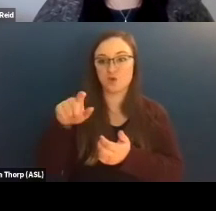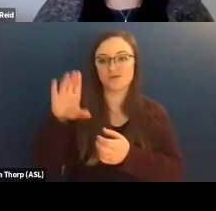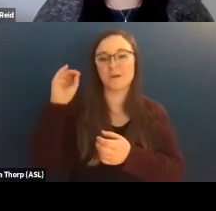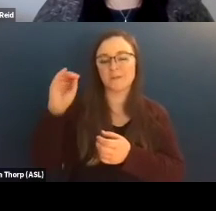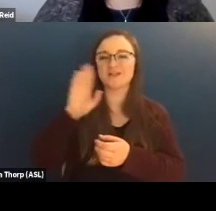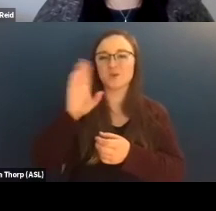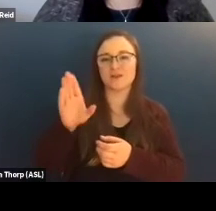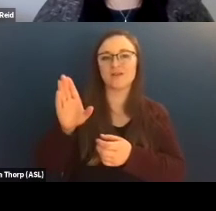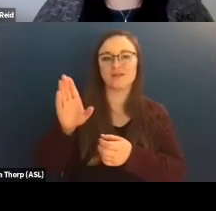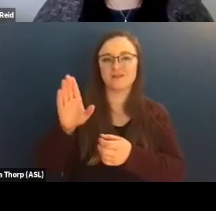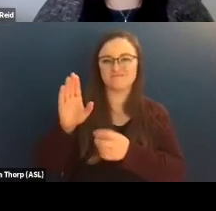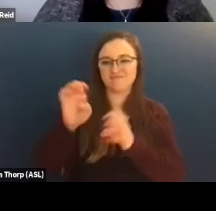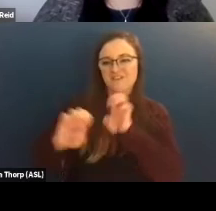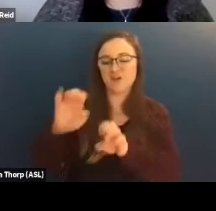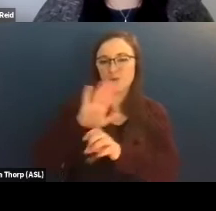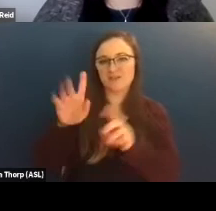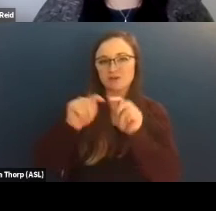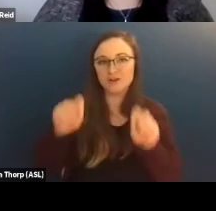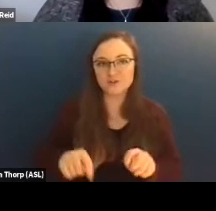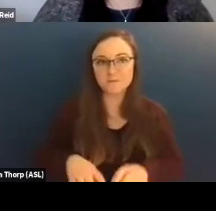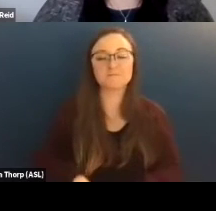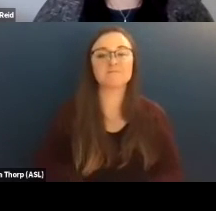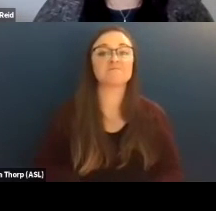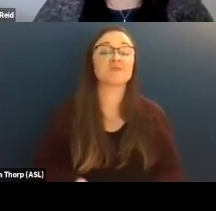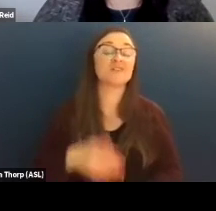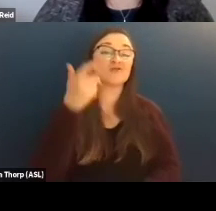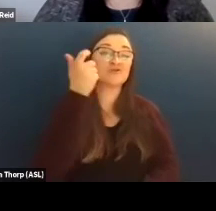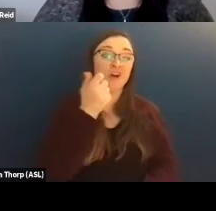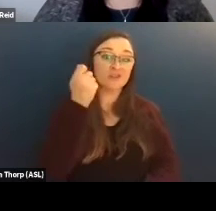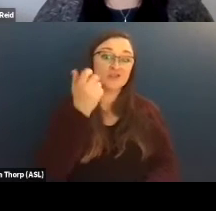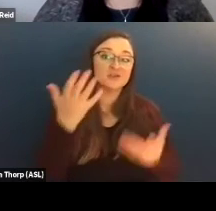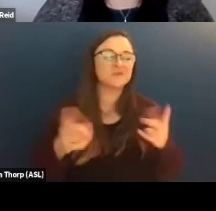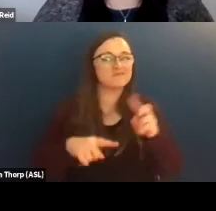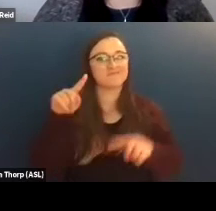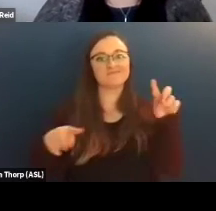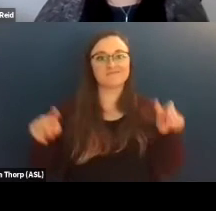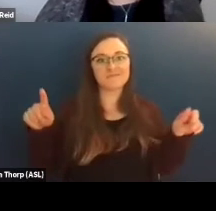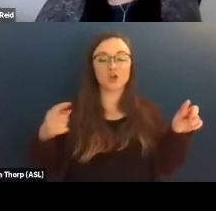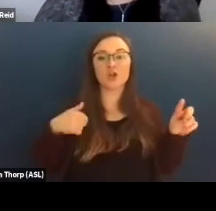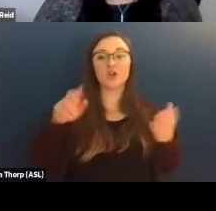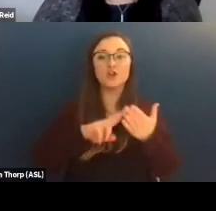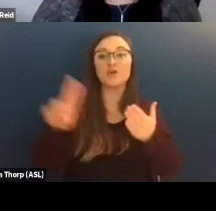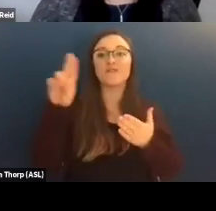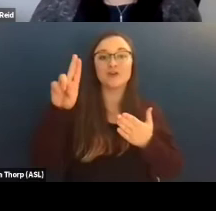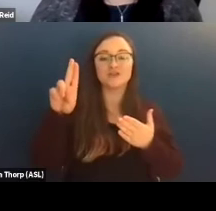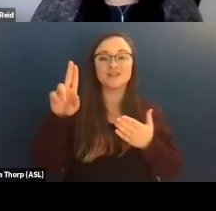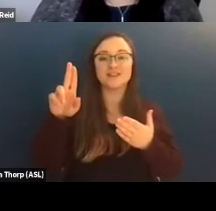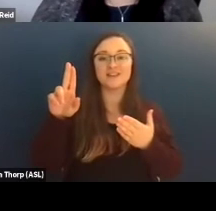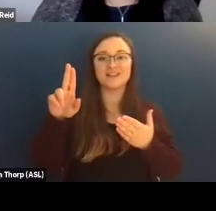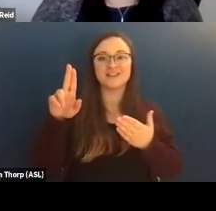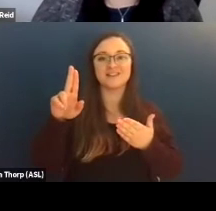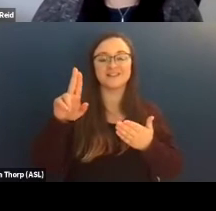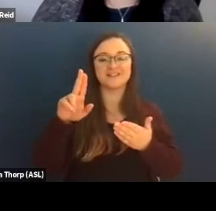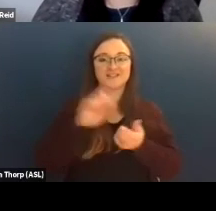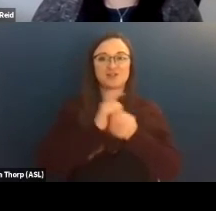for international students. As it relates to scholarships, it just varies. The university is actually redesigning or redeveloping